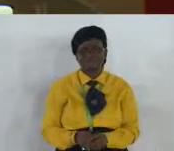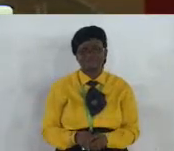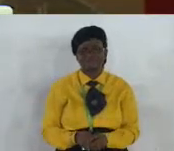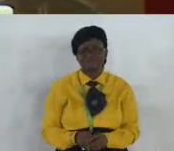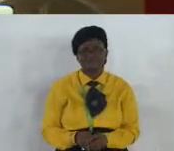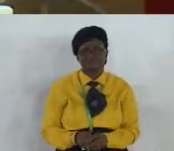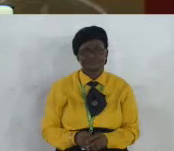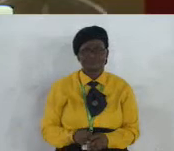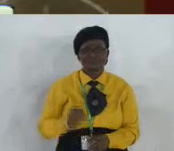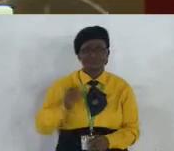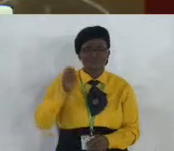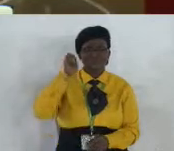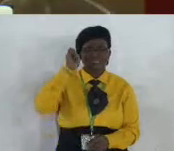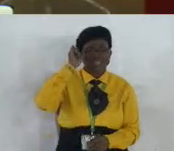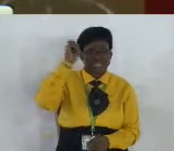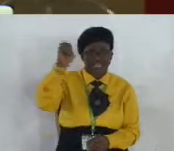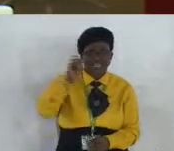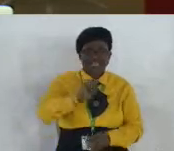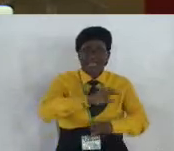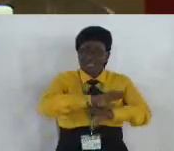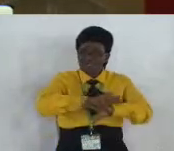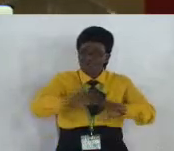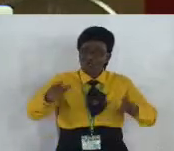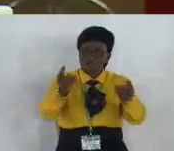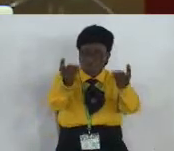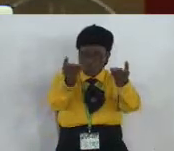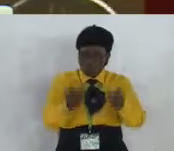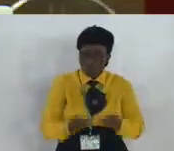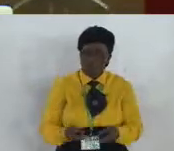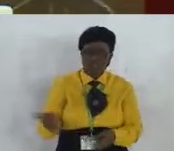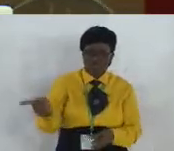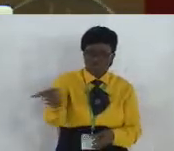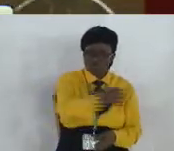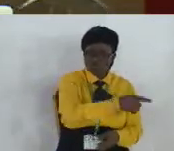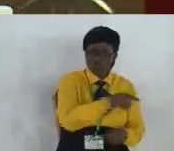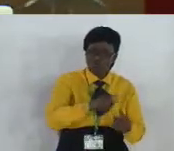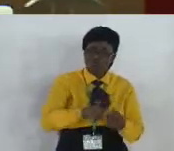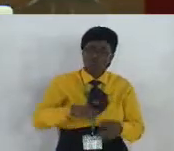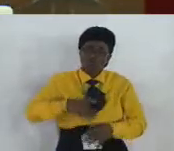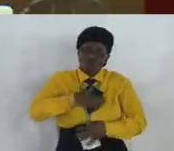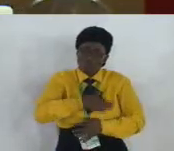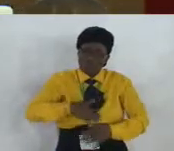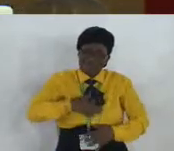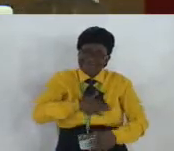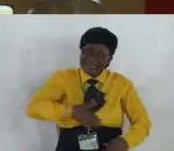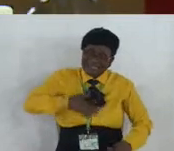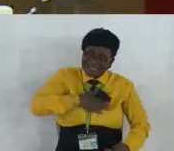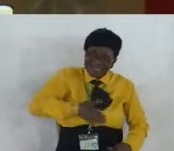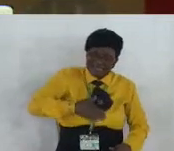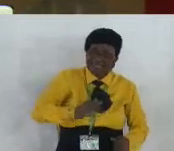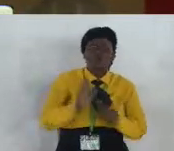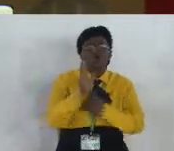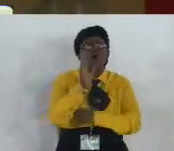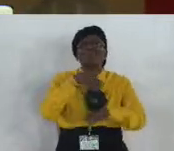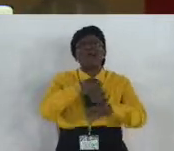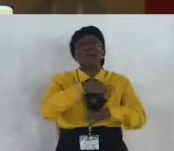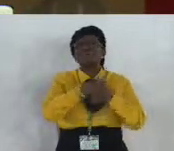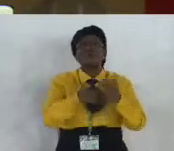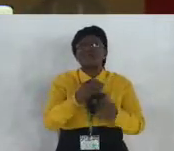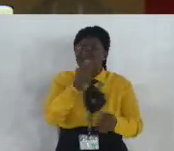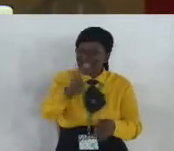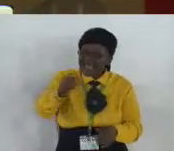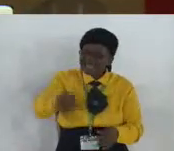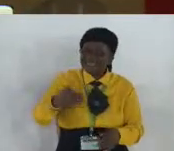He does not want you to please God at all. Anything that will please God, he doesn't want